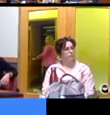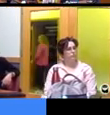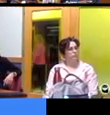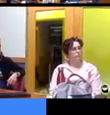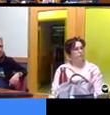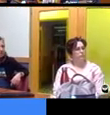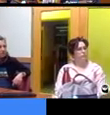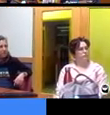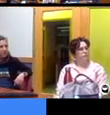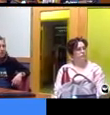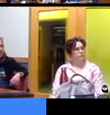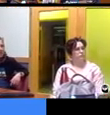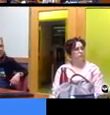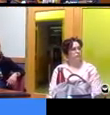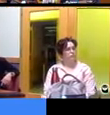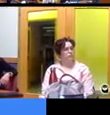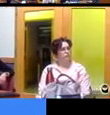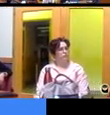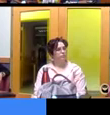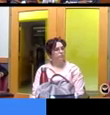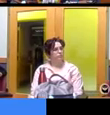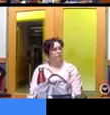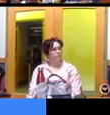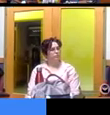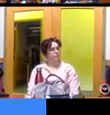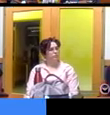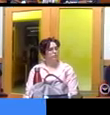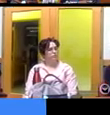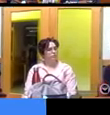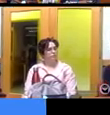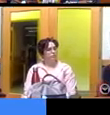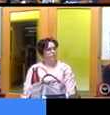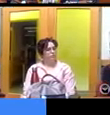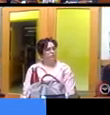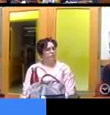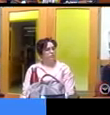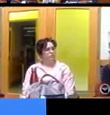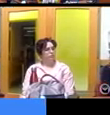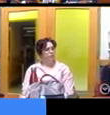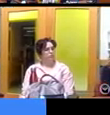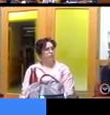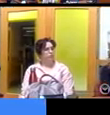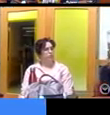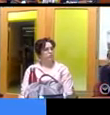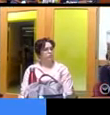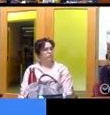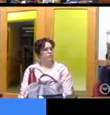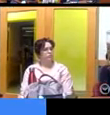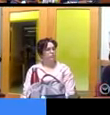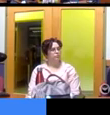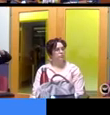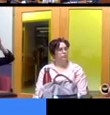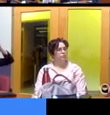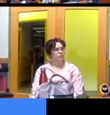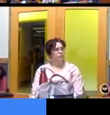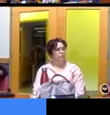of pills that people take, and we are able to provide this for people who are up to 11 weeks. And I should note, just pausing